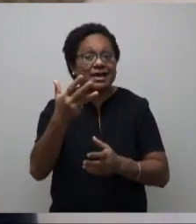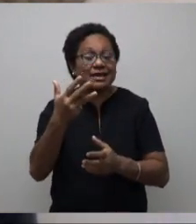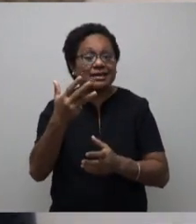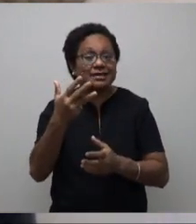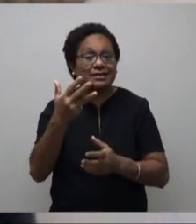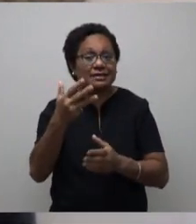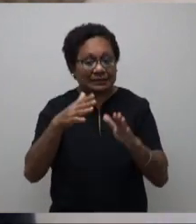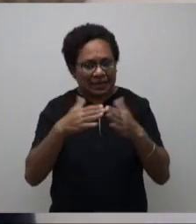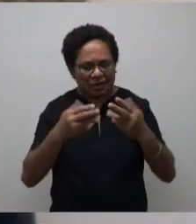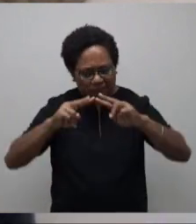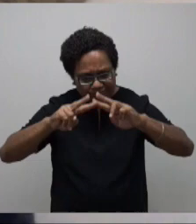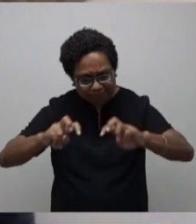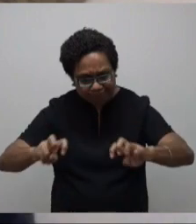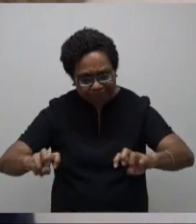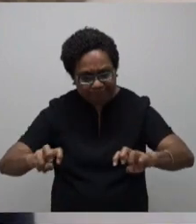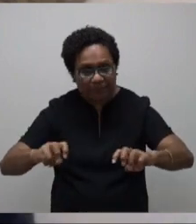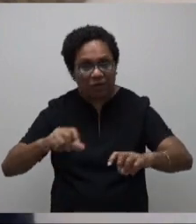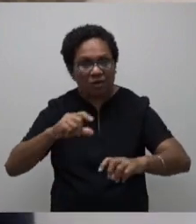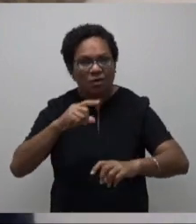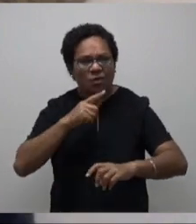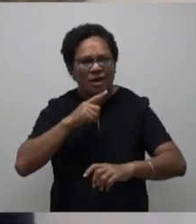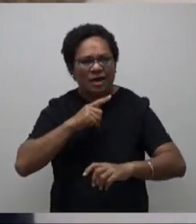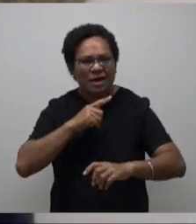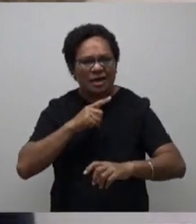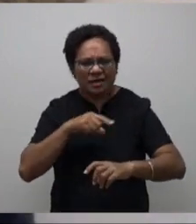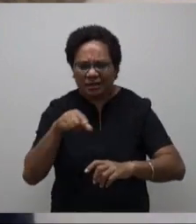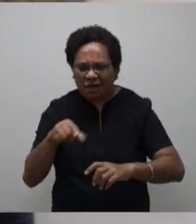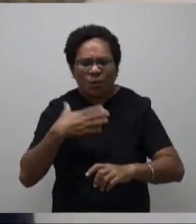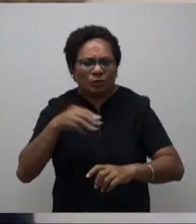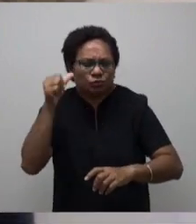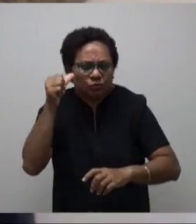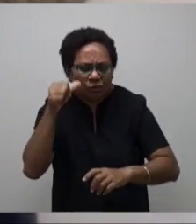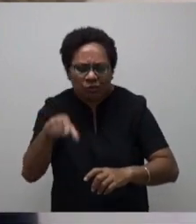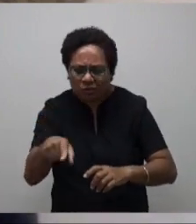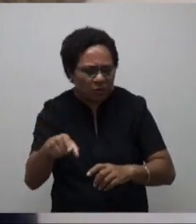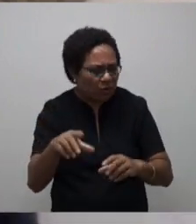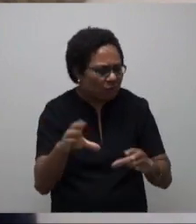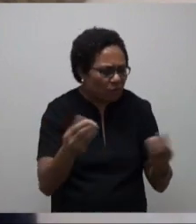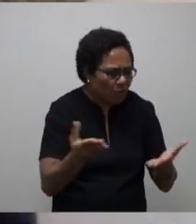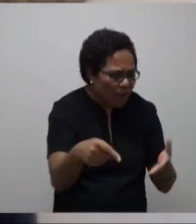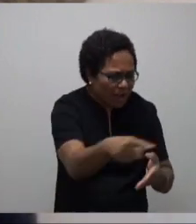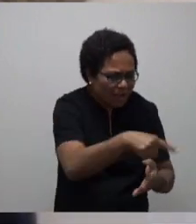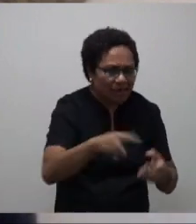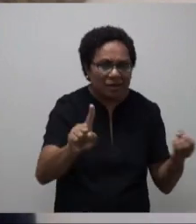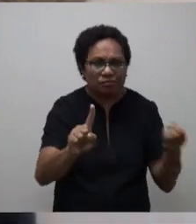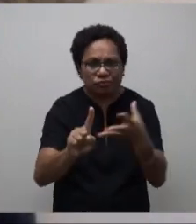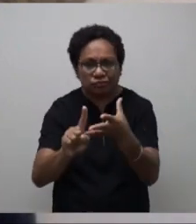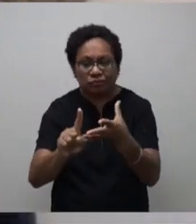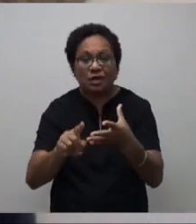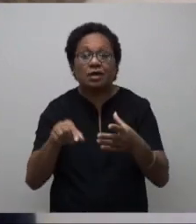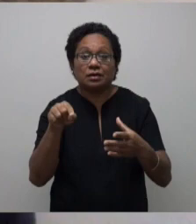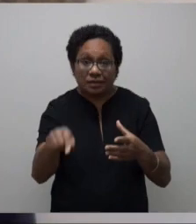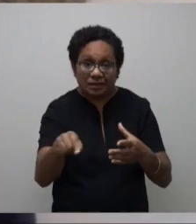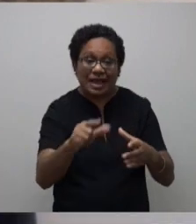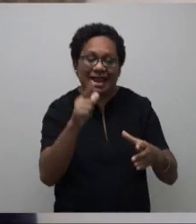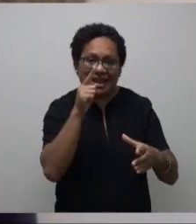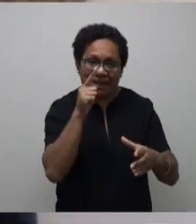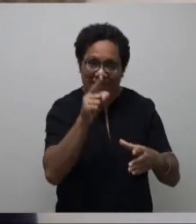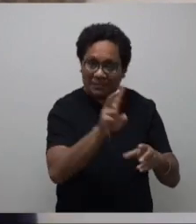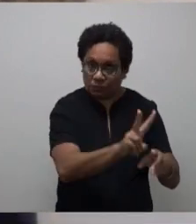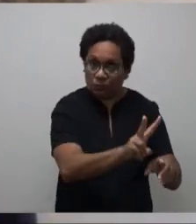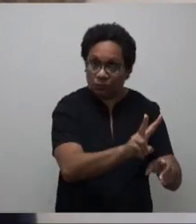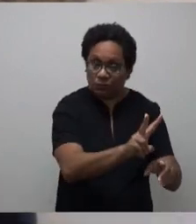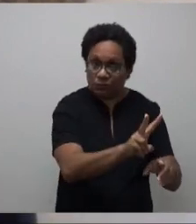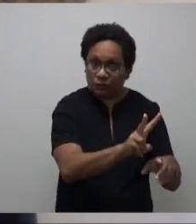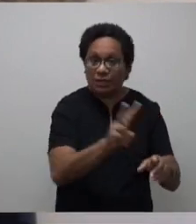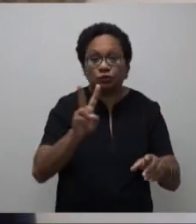under investigation to determine if they have any links to other cases. These 9 cases are from Lami, where there are 2. There are 2